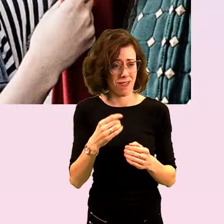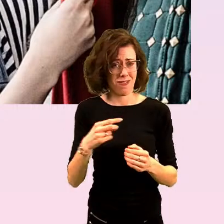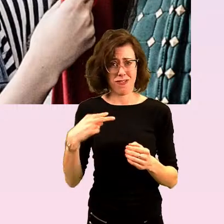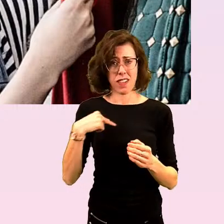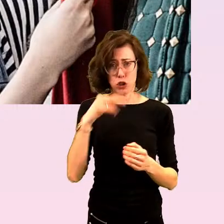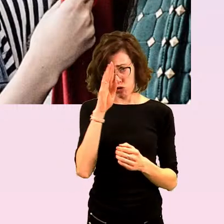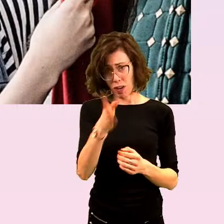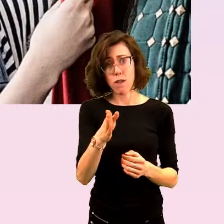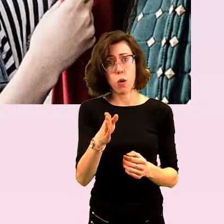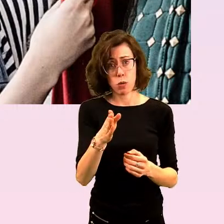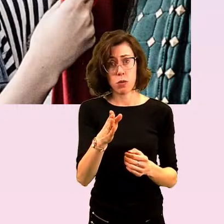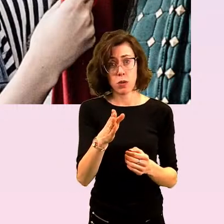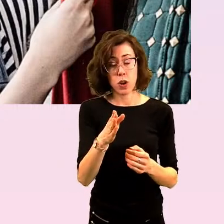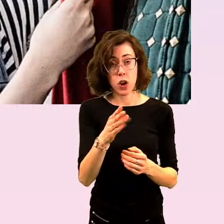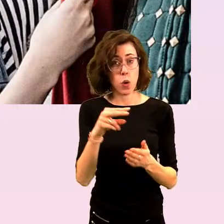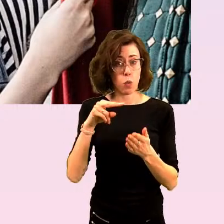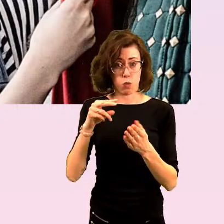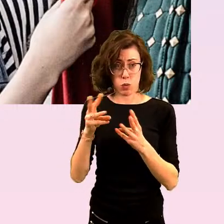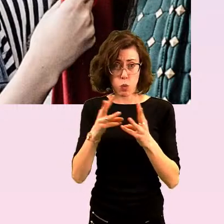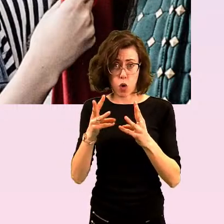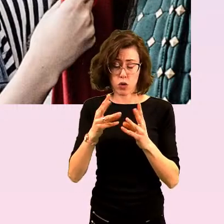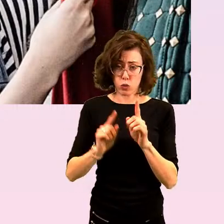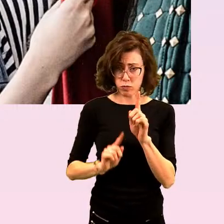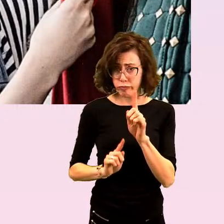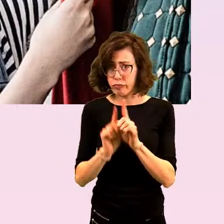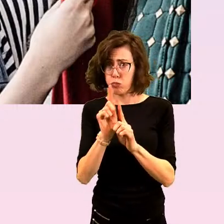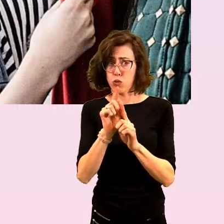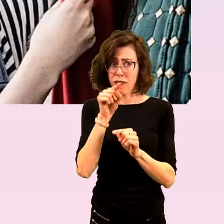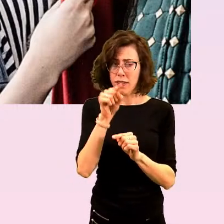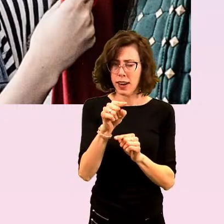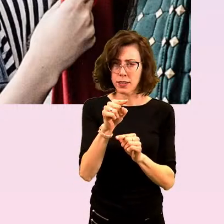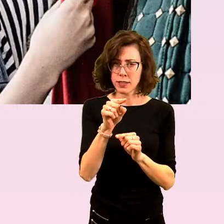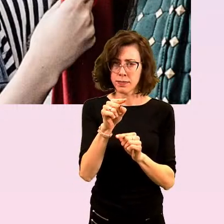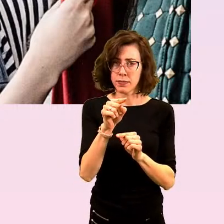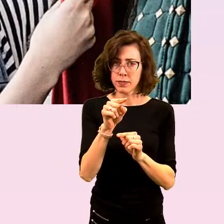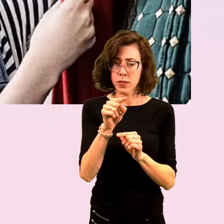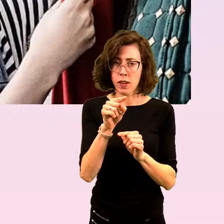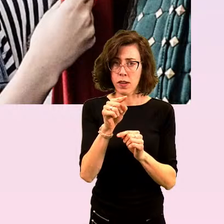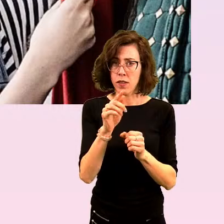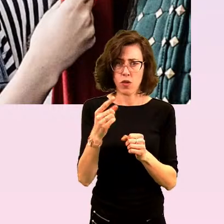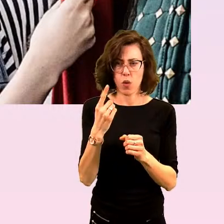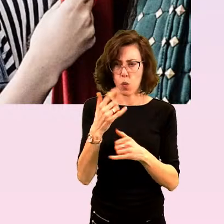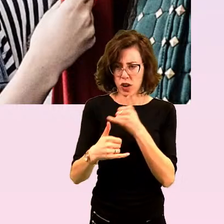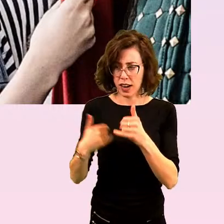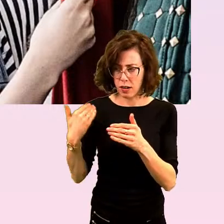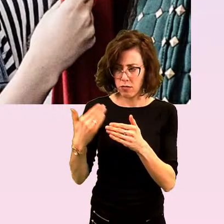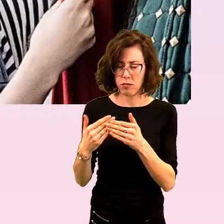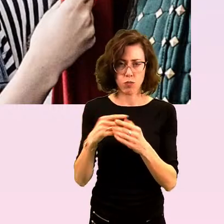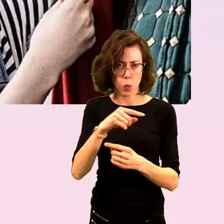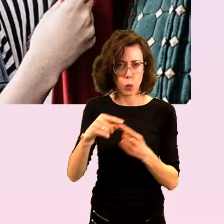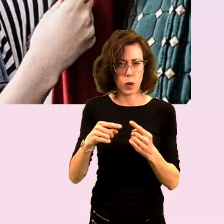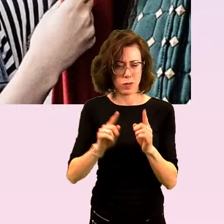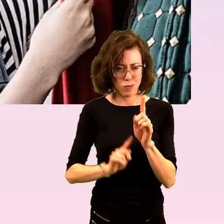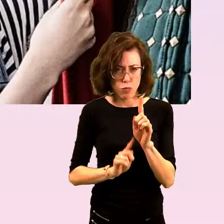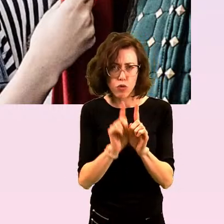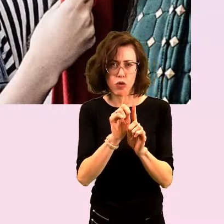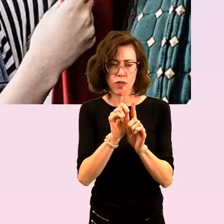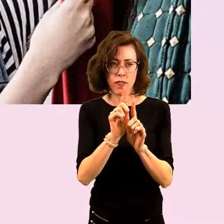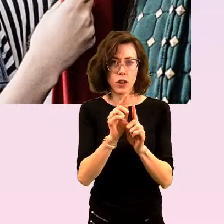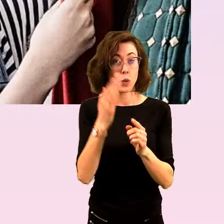working on this a lot, even in the last year, when we knew a lot of people were maybe looking for different types of courses for different